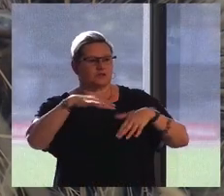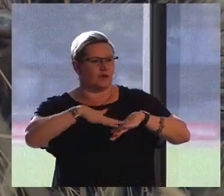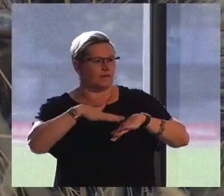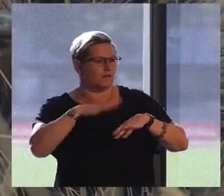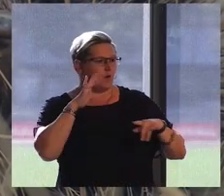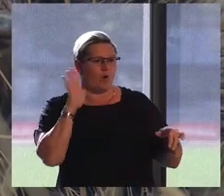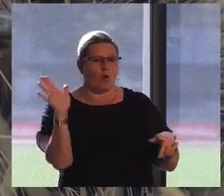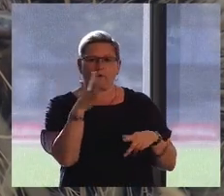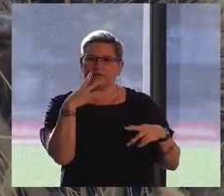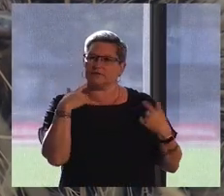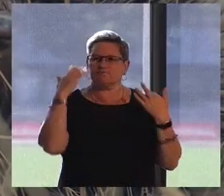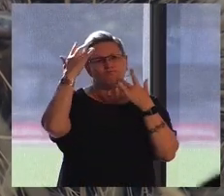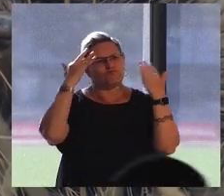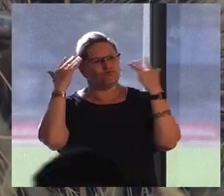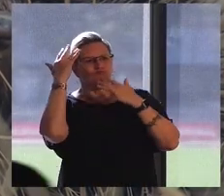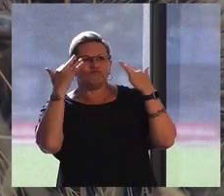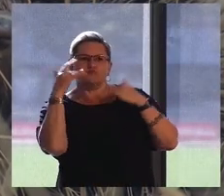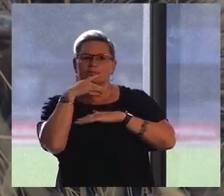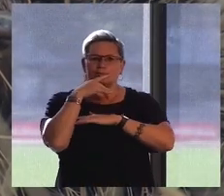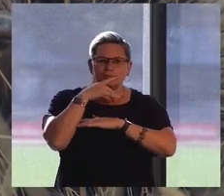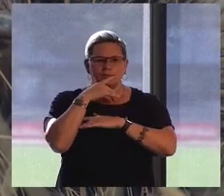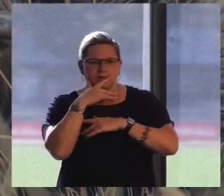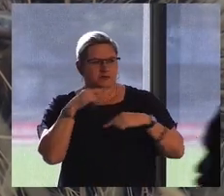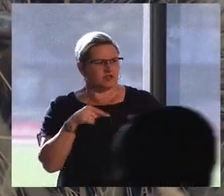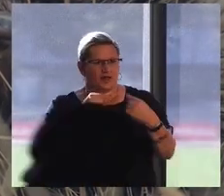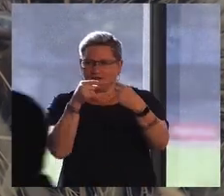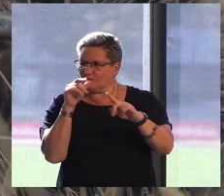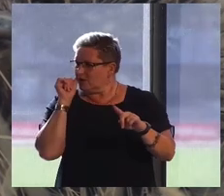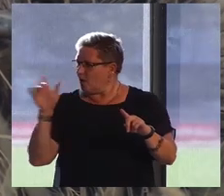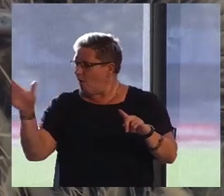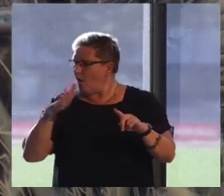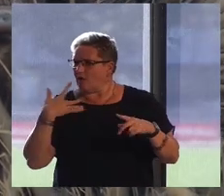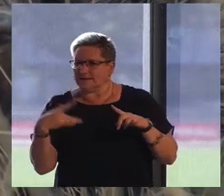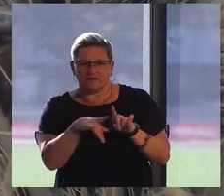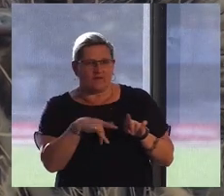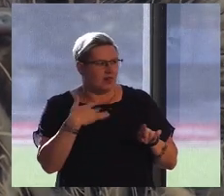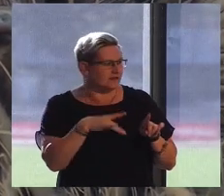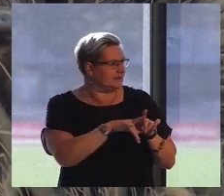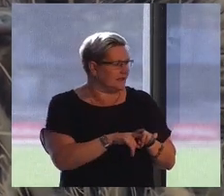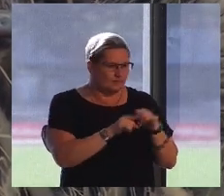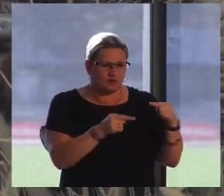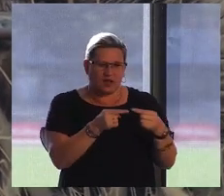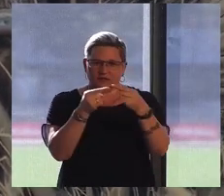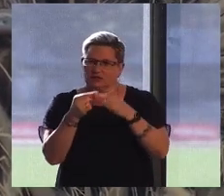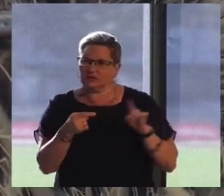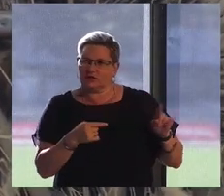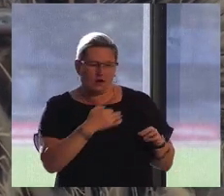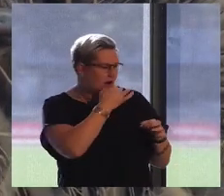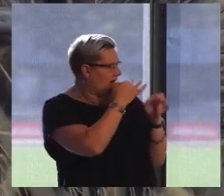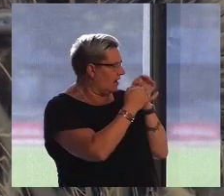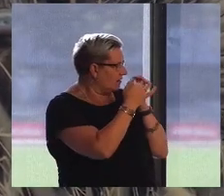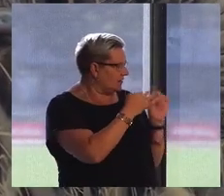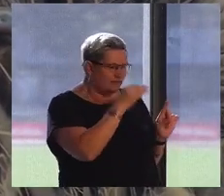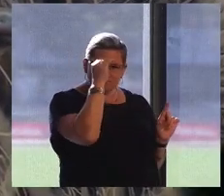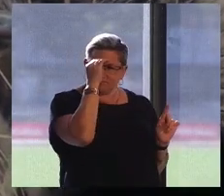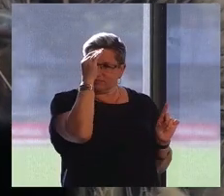to reflect on the challenges that we are collectively facing, on the insights that Anna so kindly shared